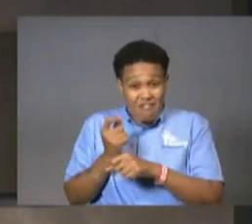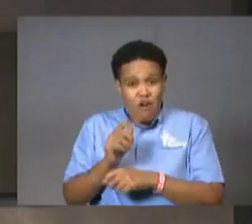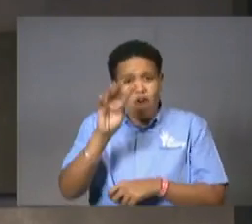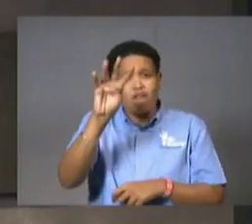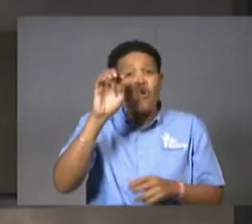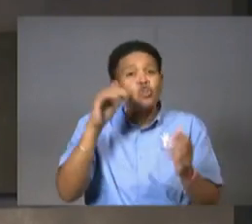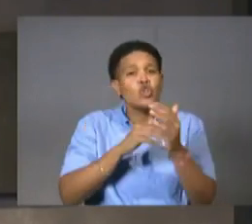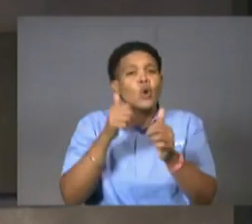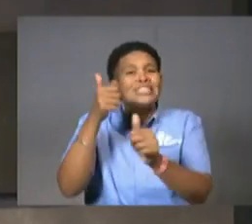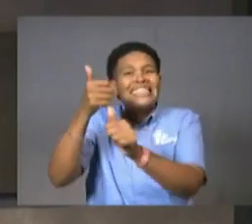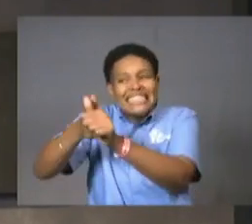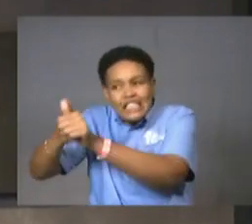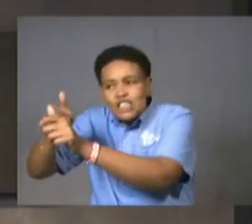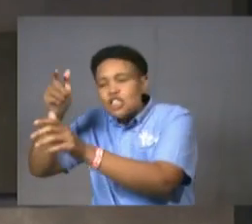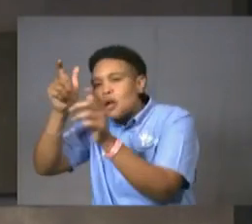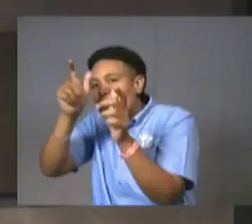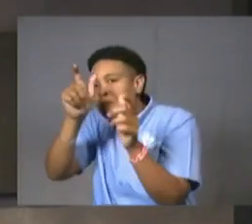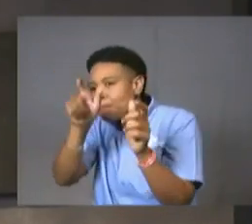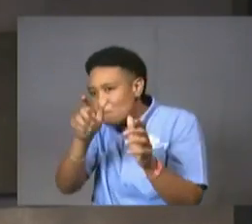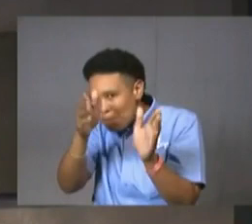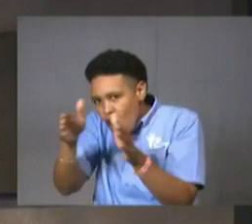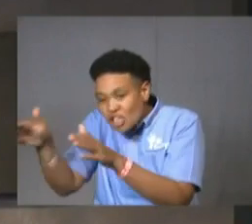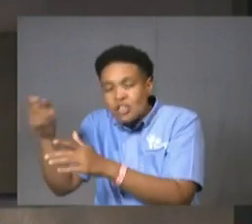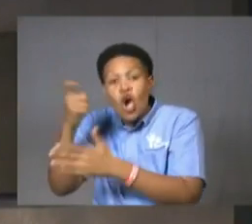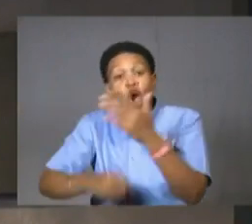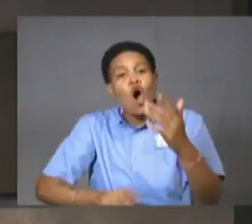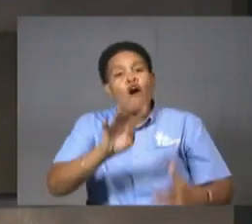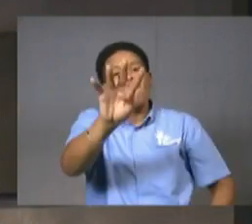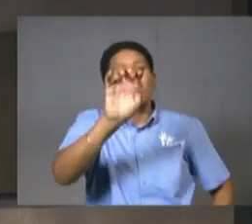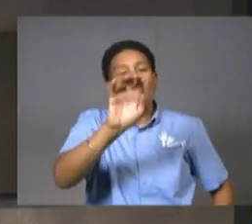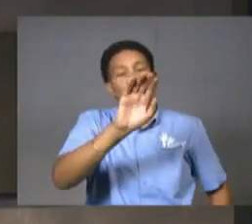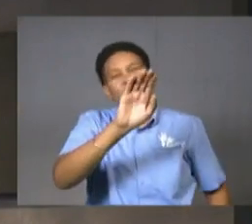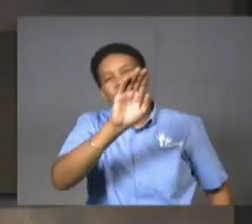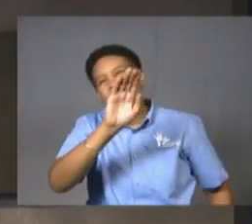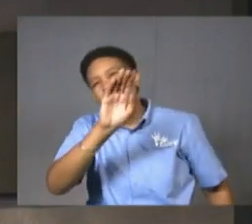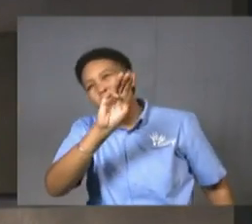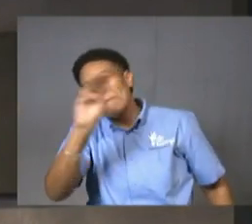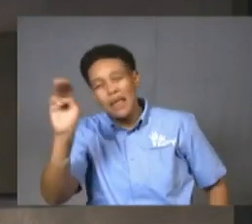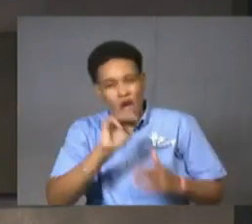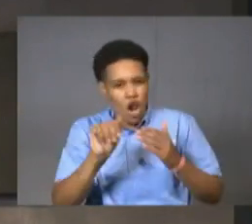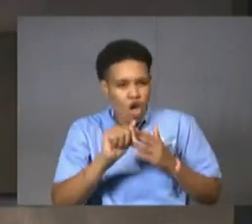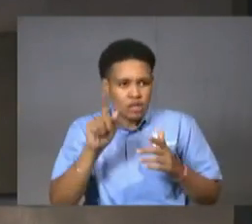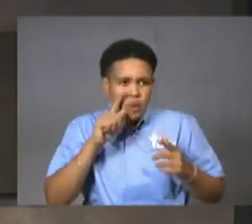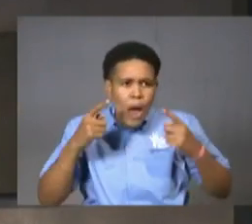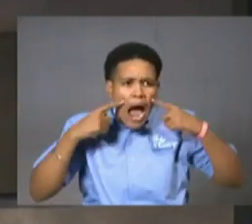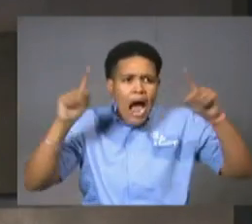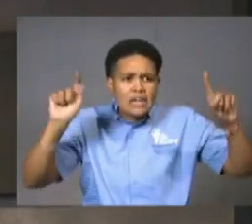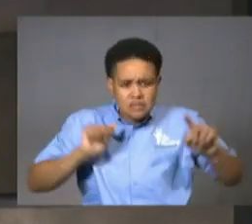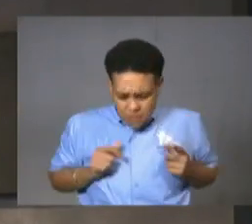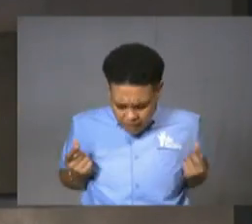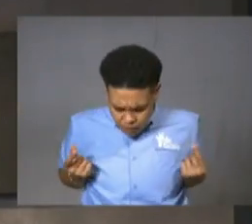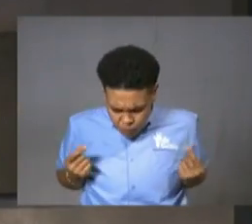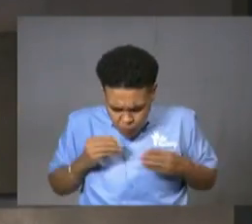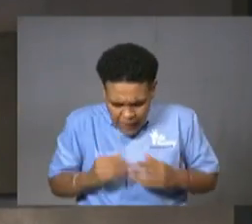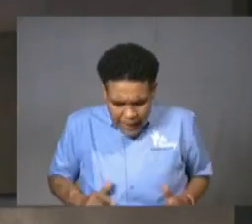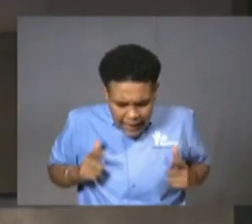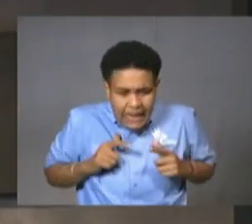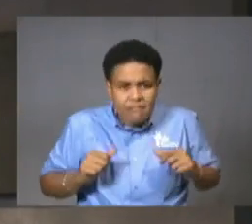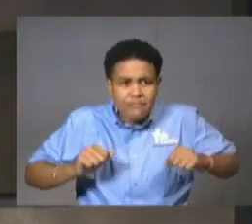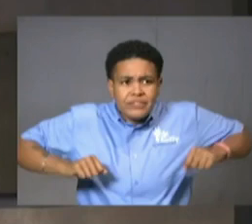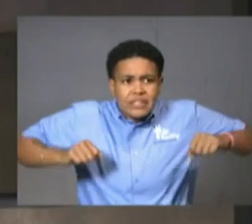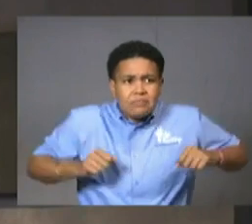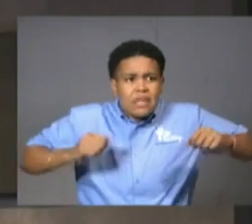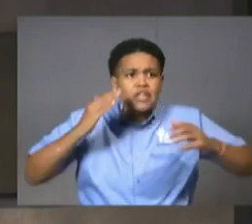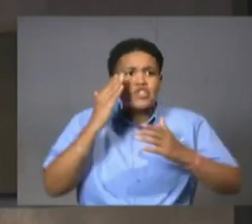billion, and that will enable them to achieve some dignity in their living space. Persons whose roofs are